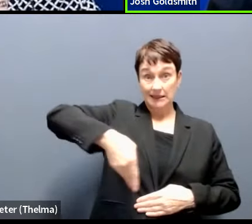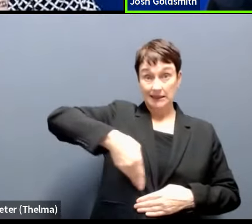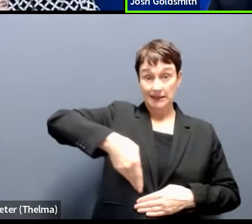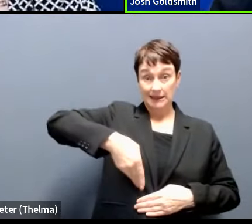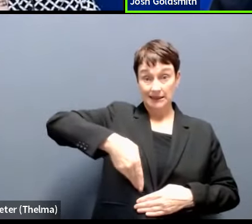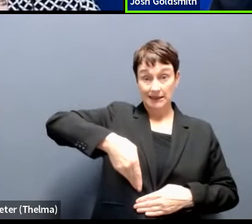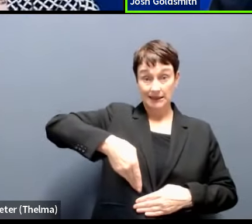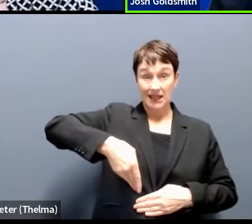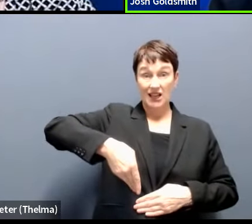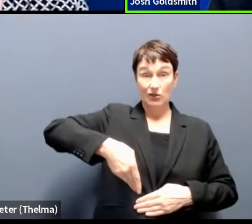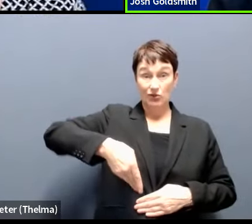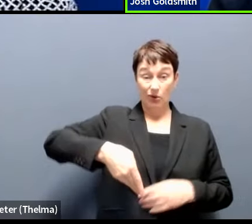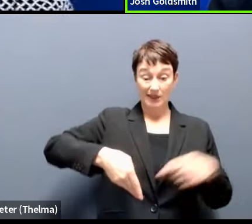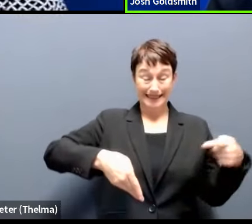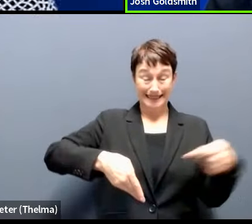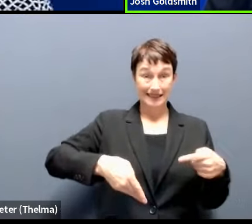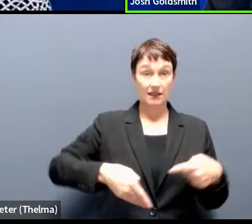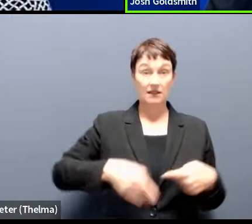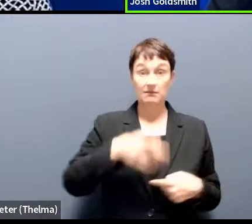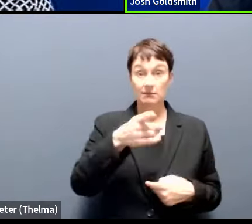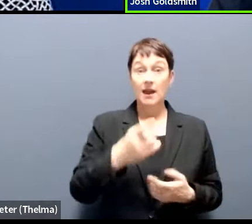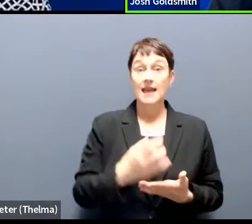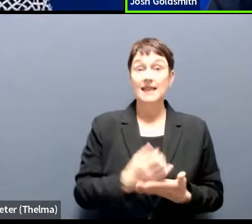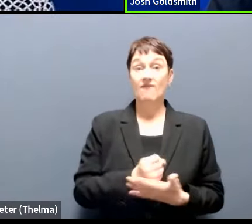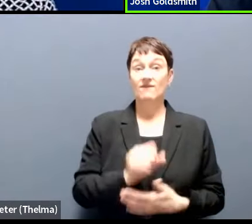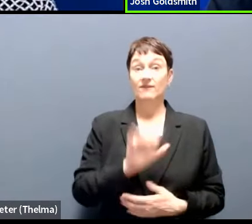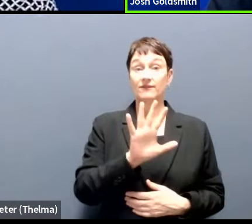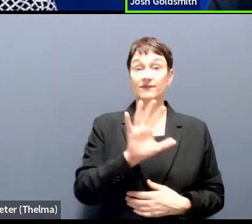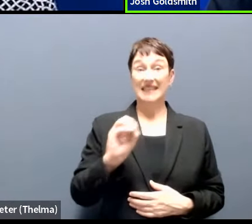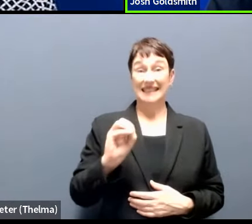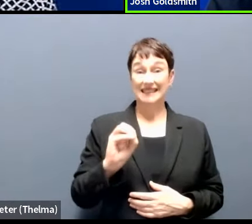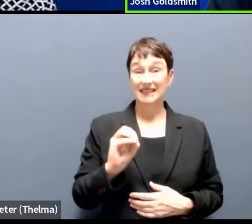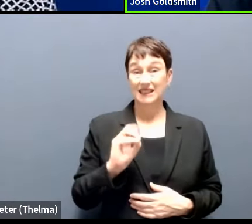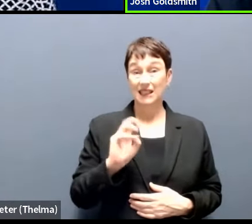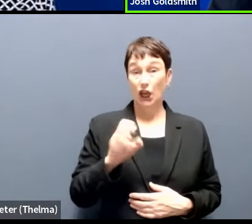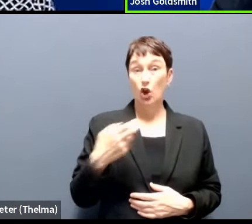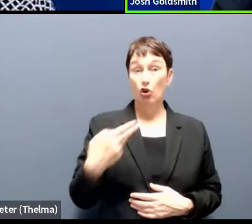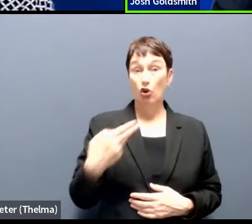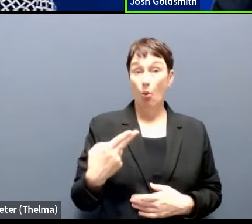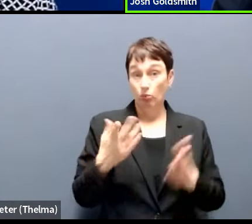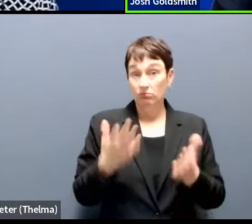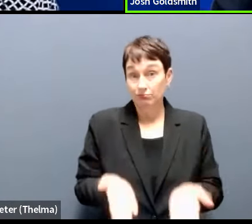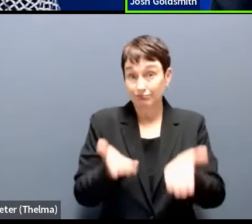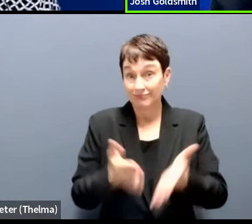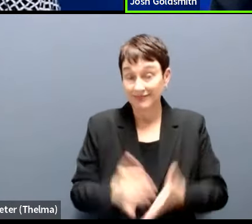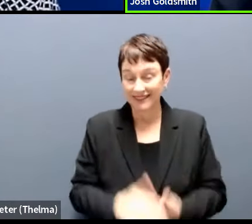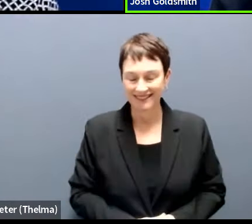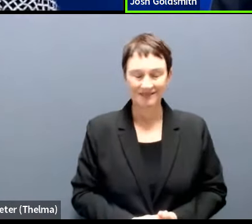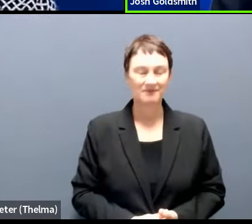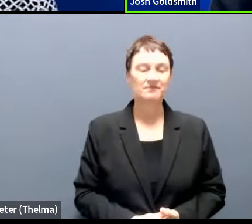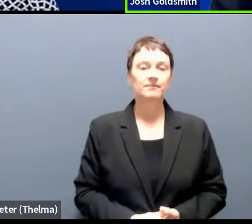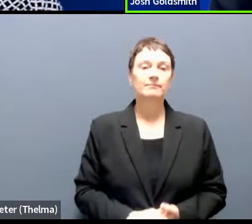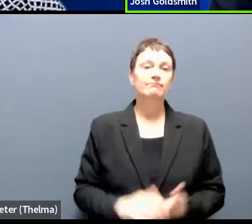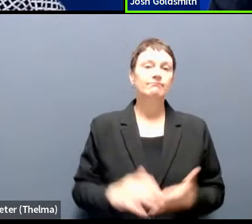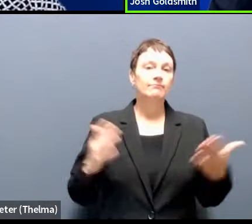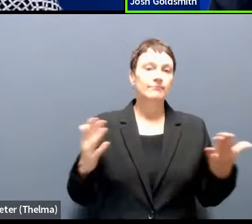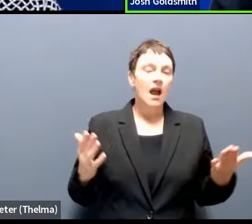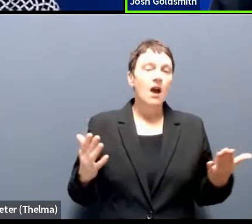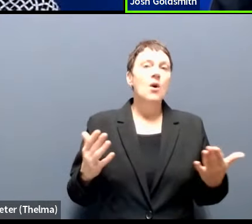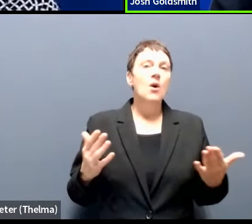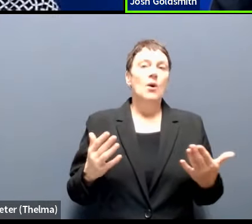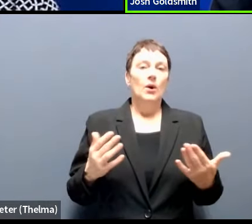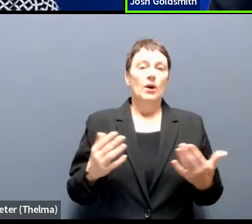so. Okay, enough about the Power Pack from me. Let's talk about our last